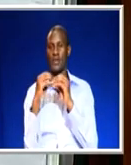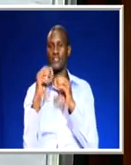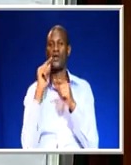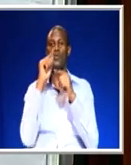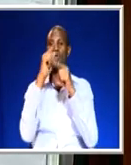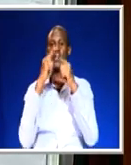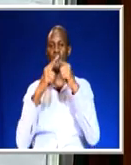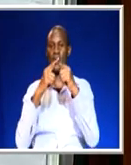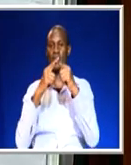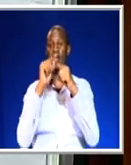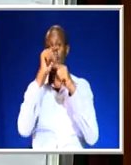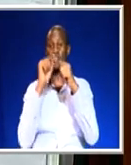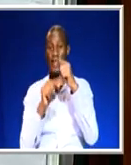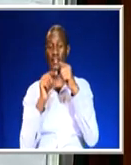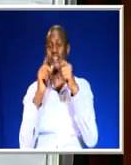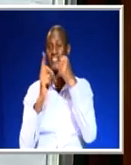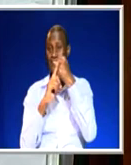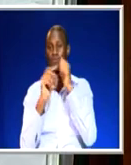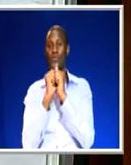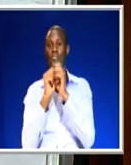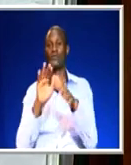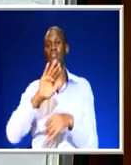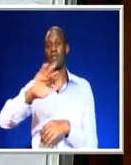divide 6 without a remainder.